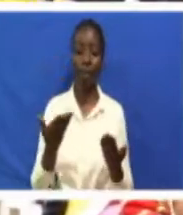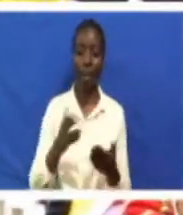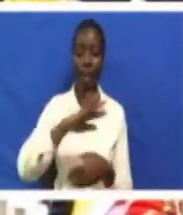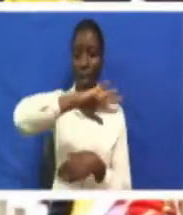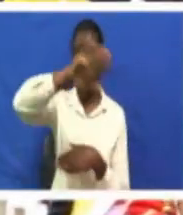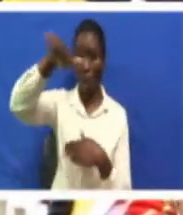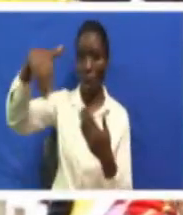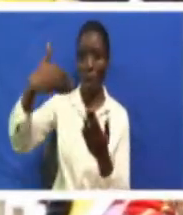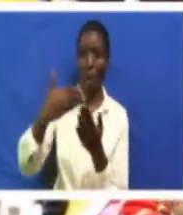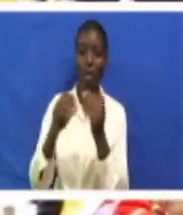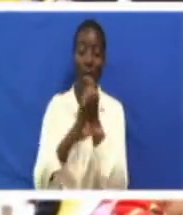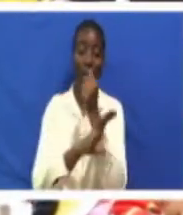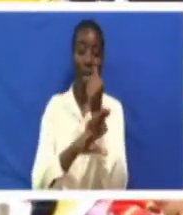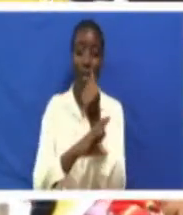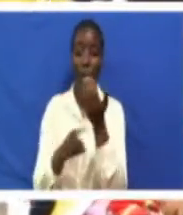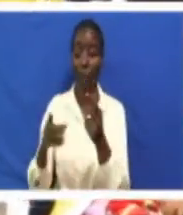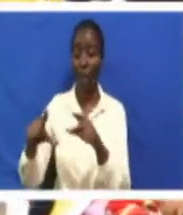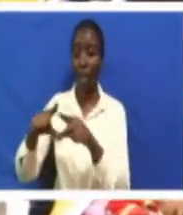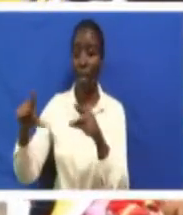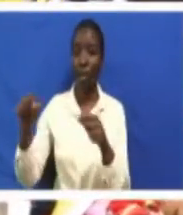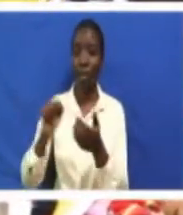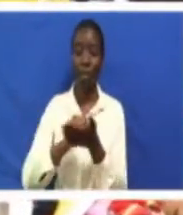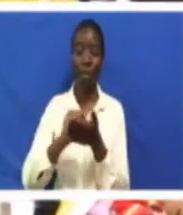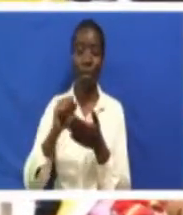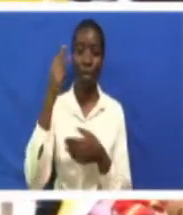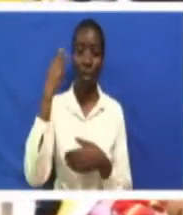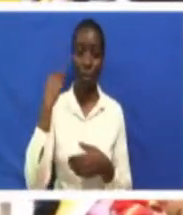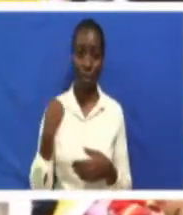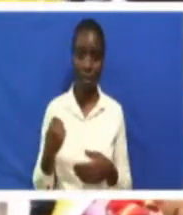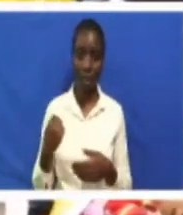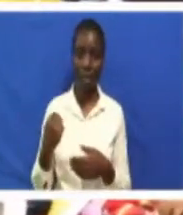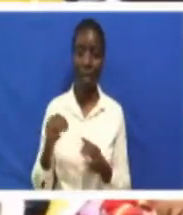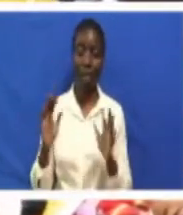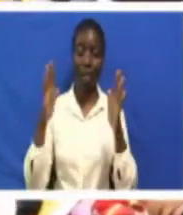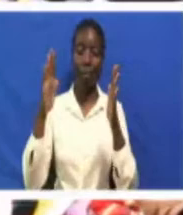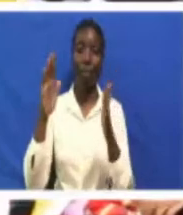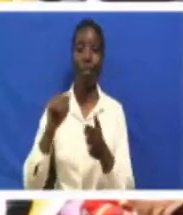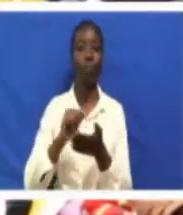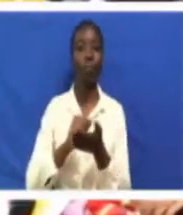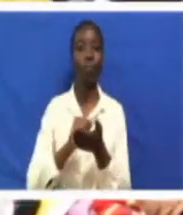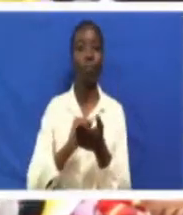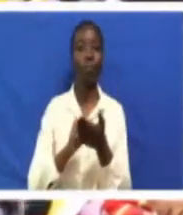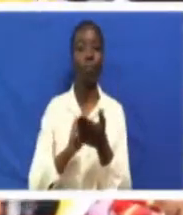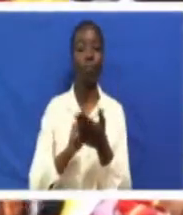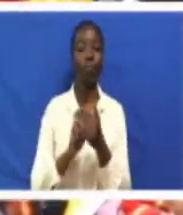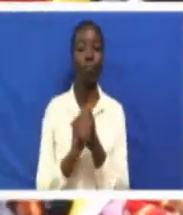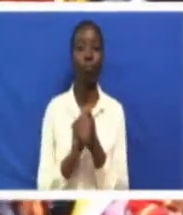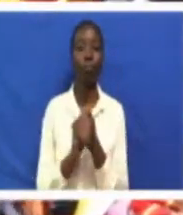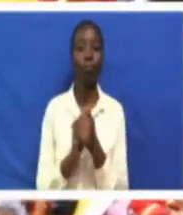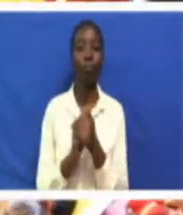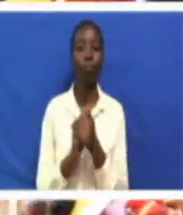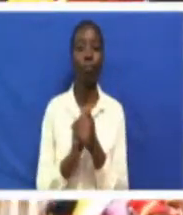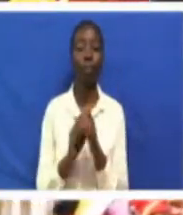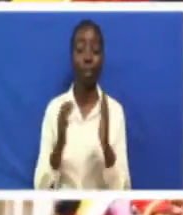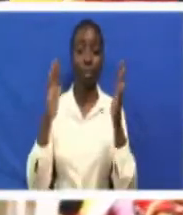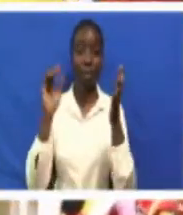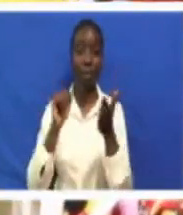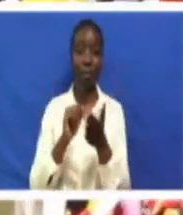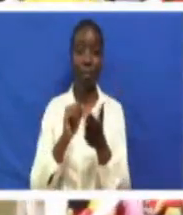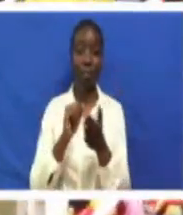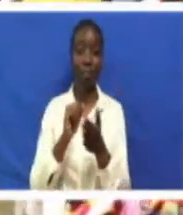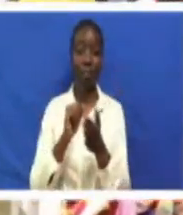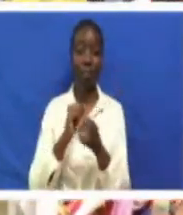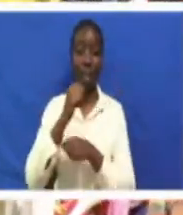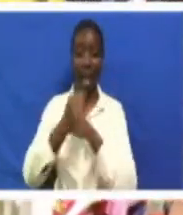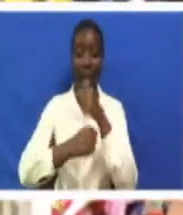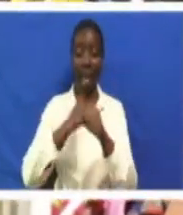grounds here in sangari as the Catholic Archdiocese of Nairobi Max and your family day and